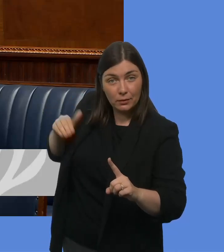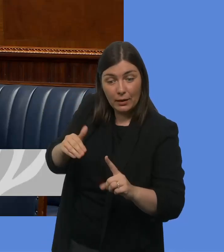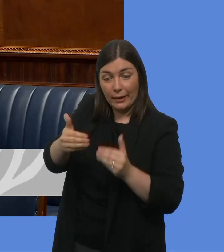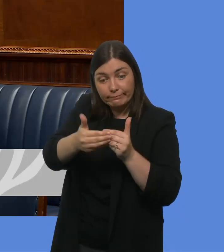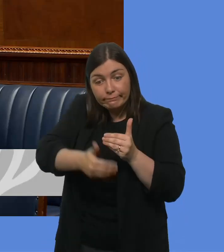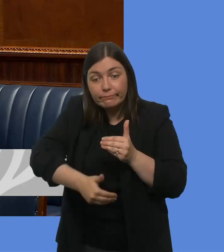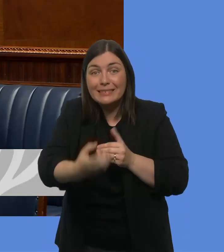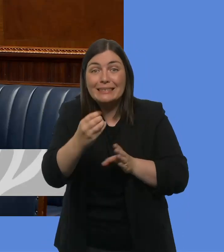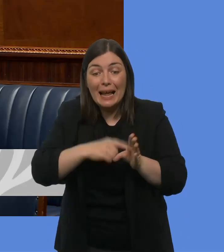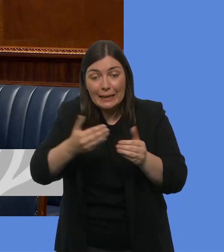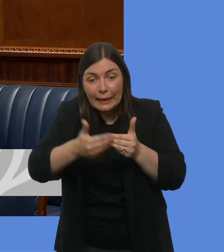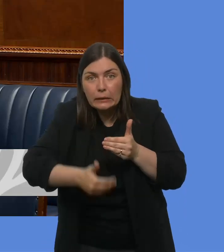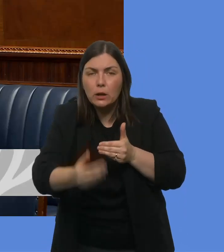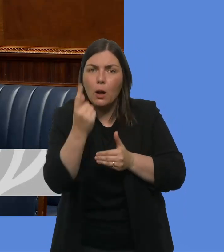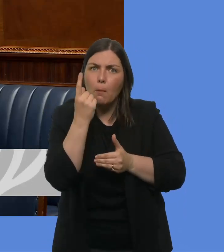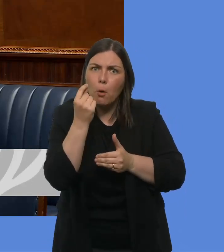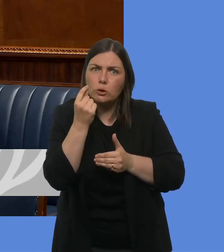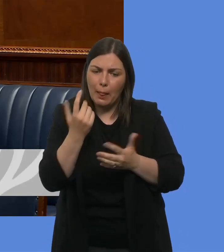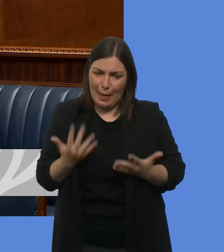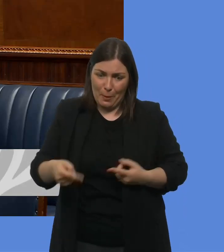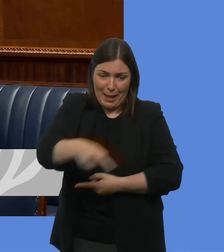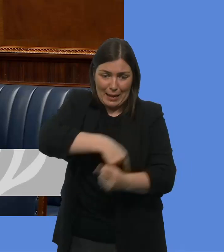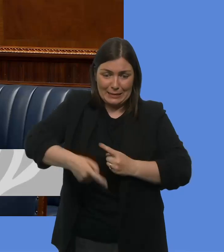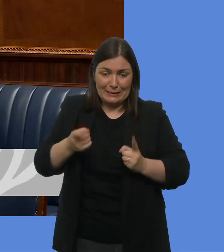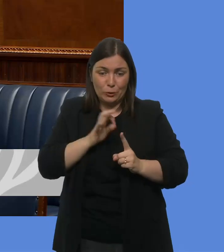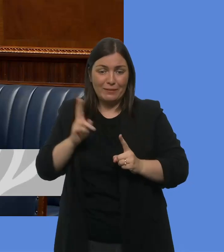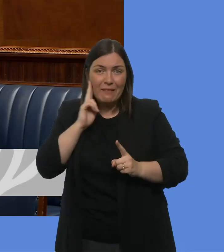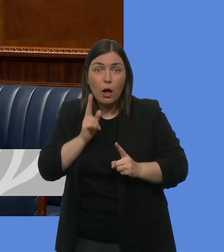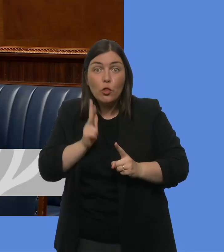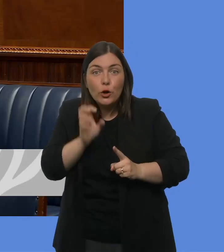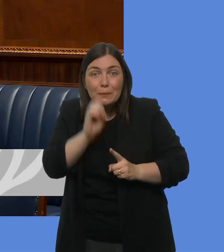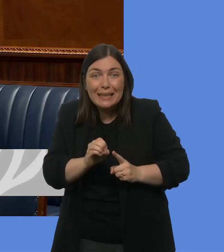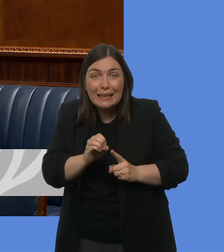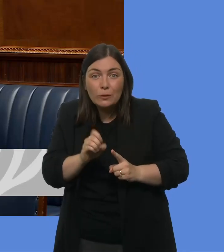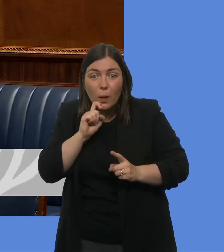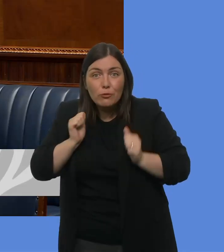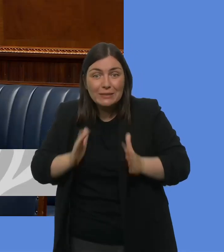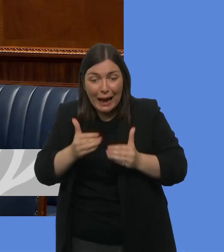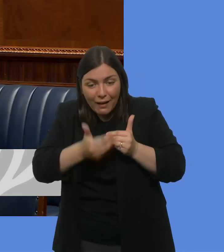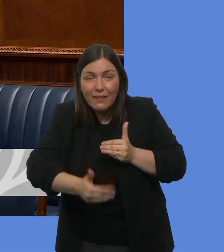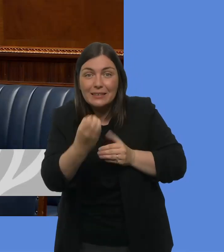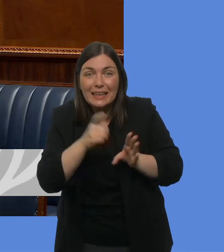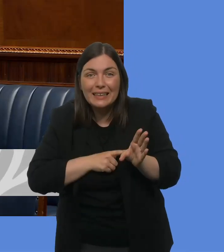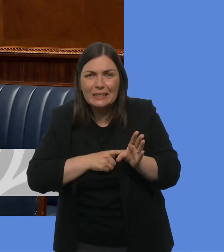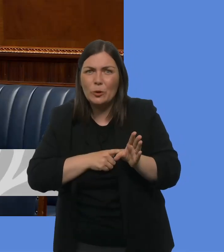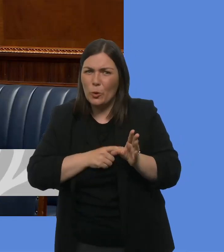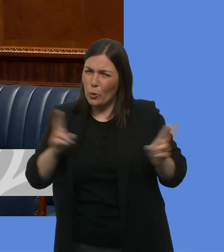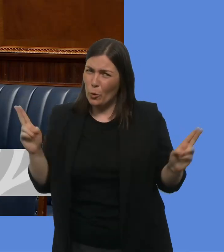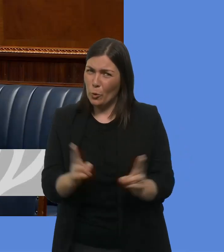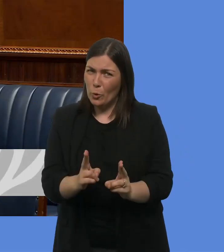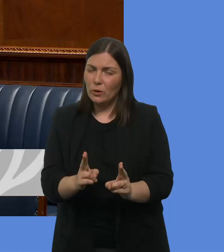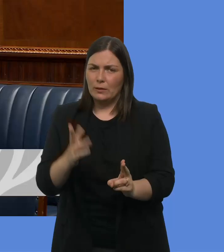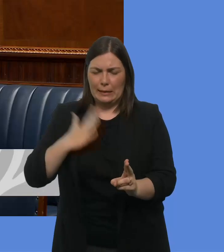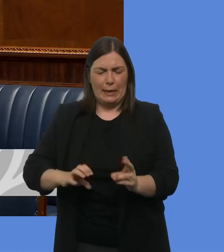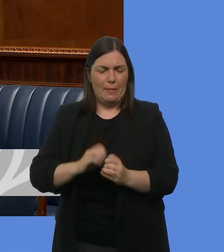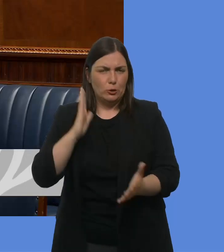within the next decade. So it is clear that there is a need to focus on really meaningful and engaged workforce planning if this service is to